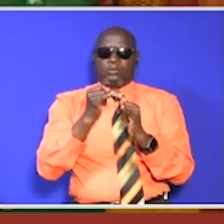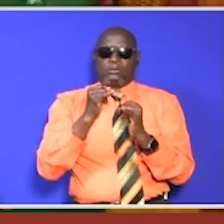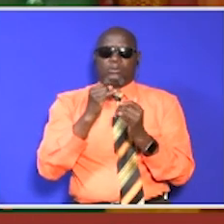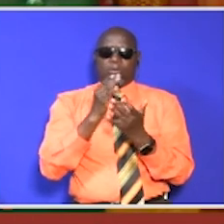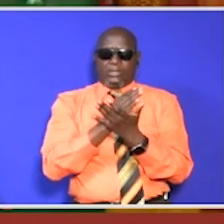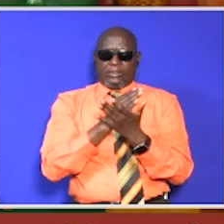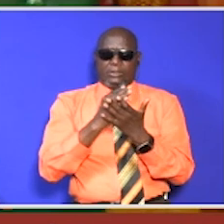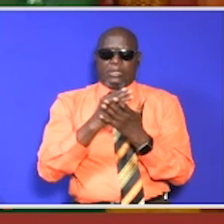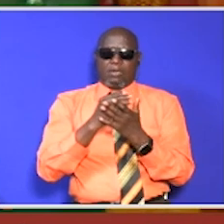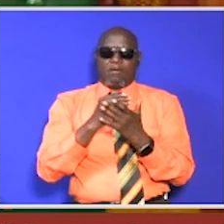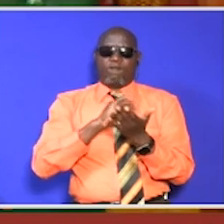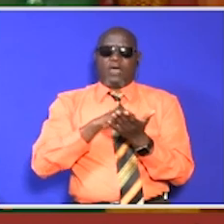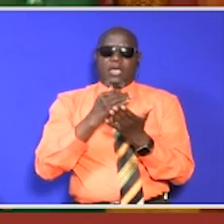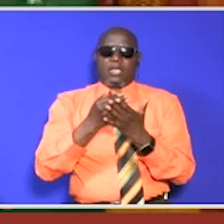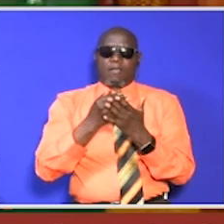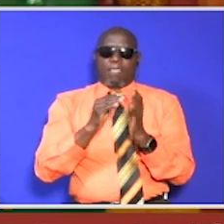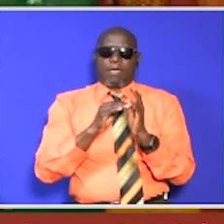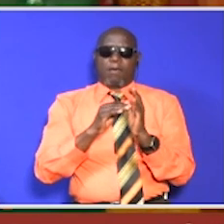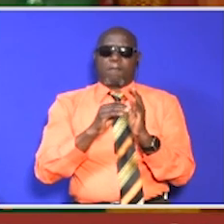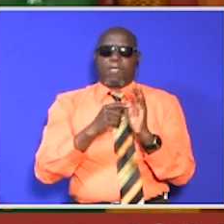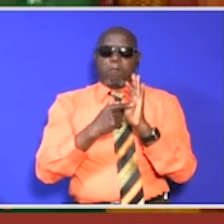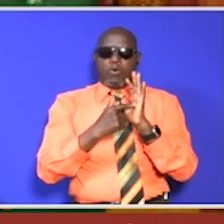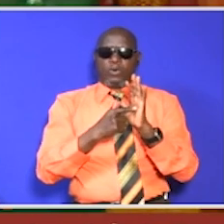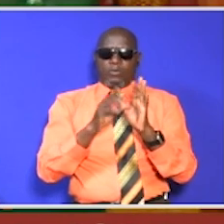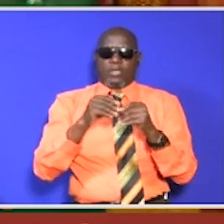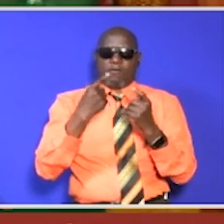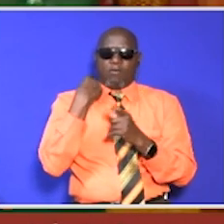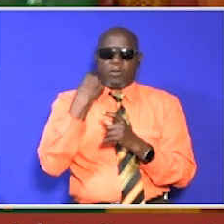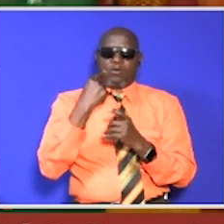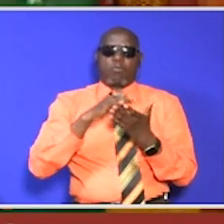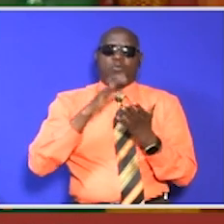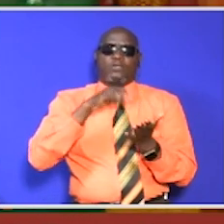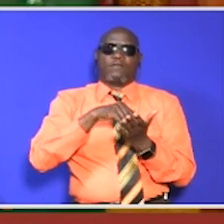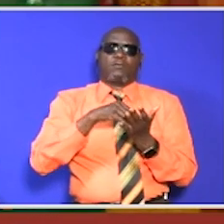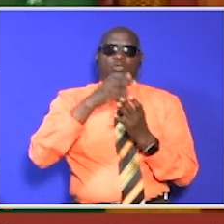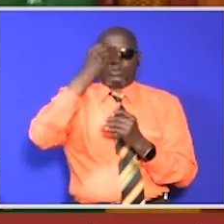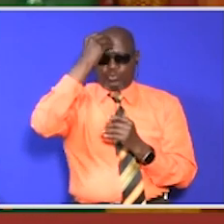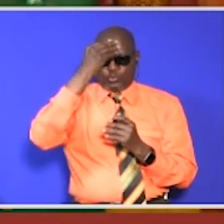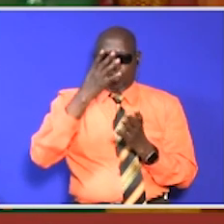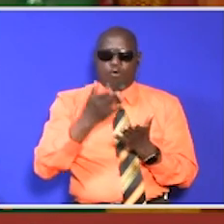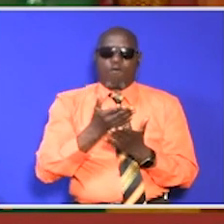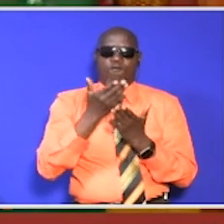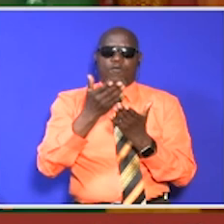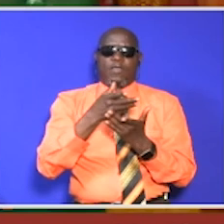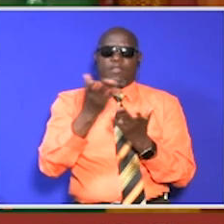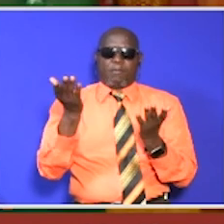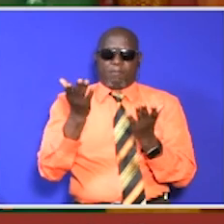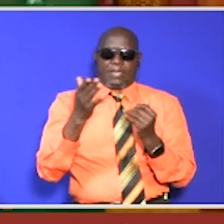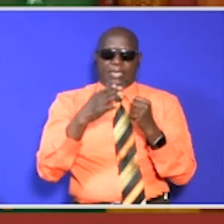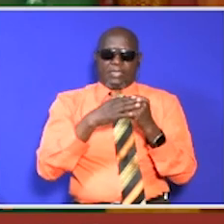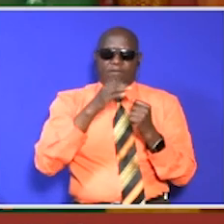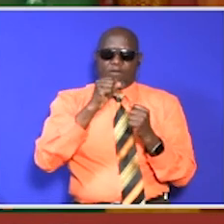model. This model gives priority to the most vulnerable students, offering them up to